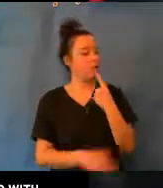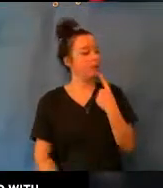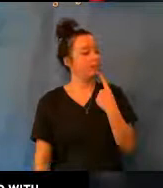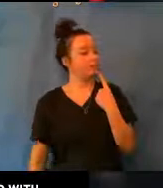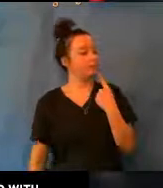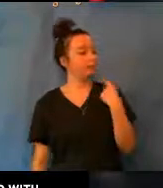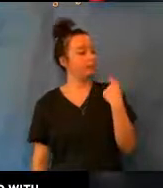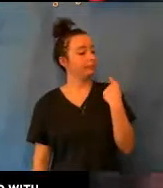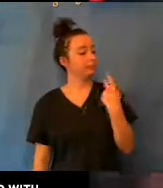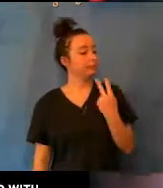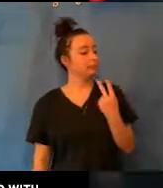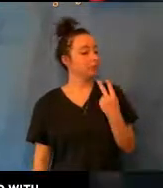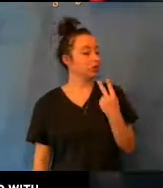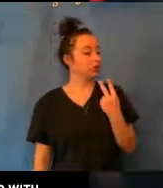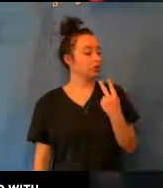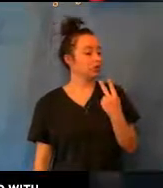2,